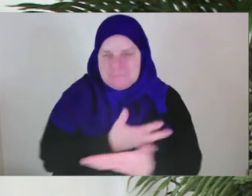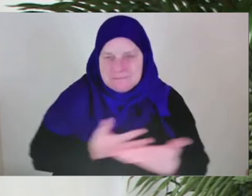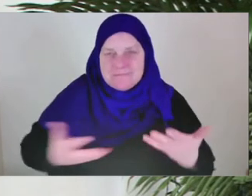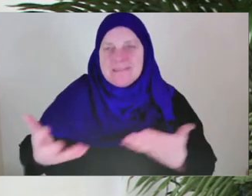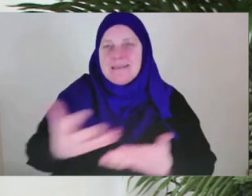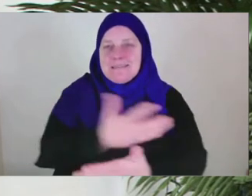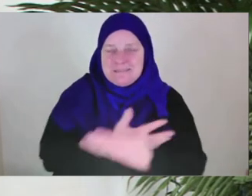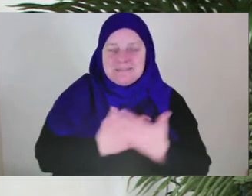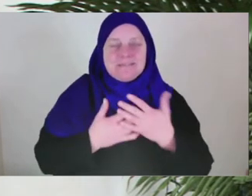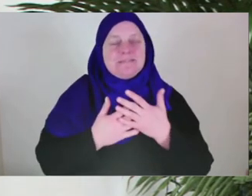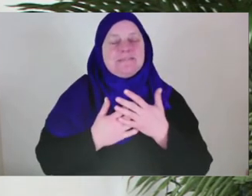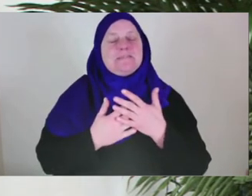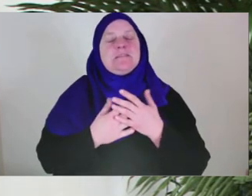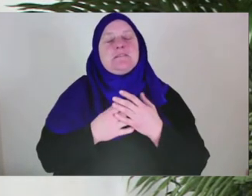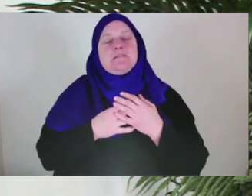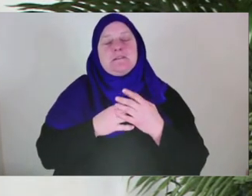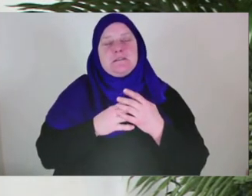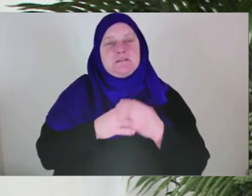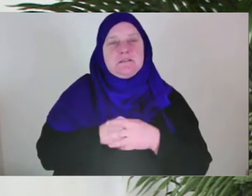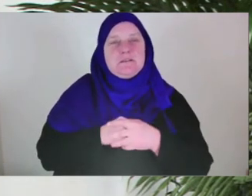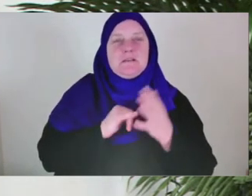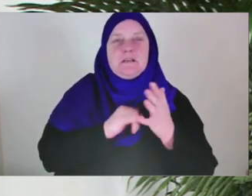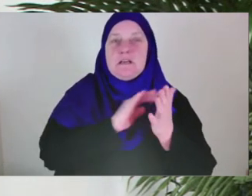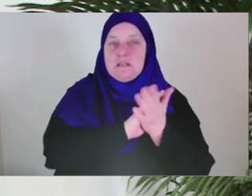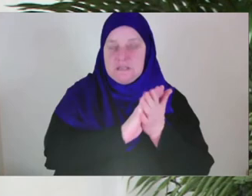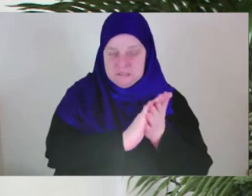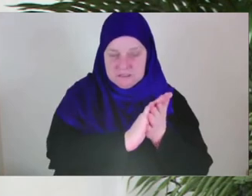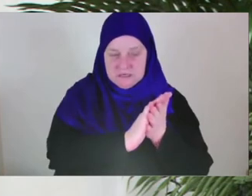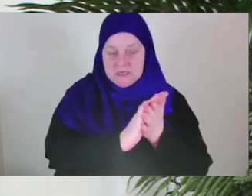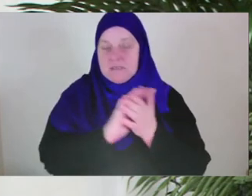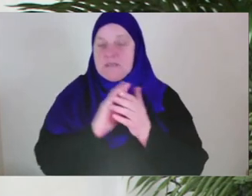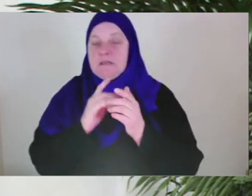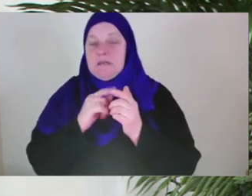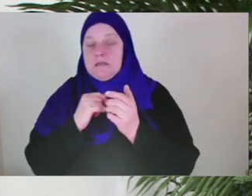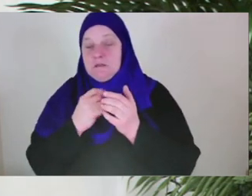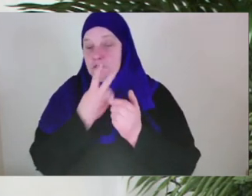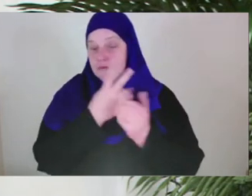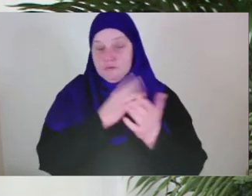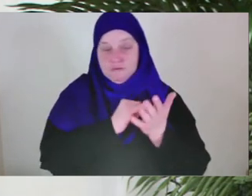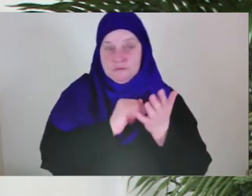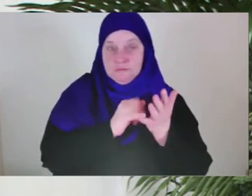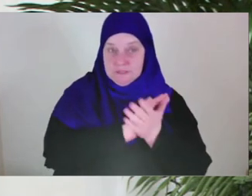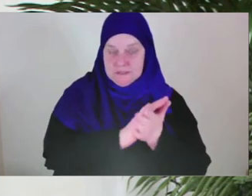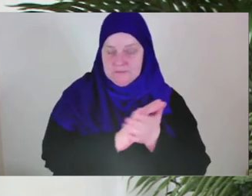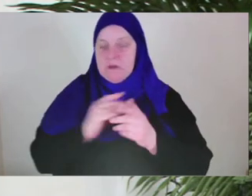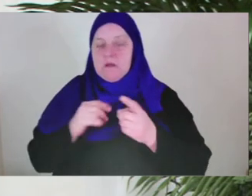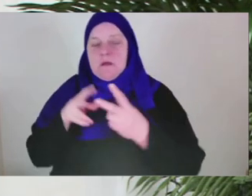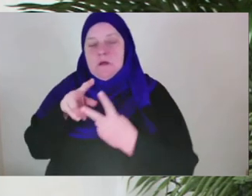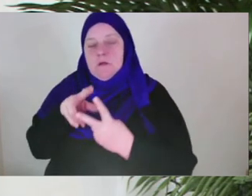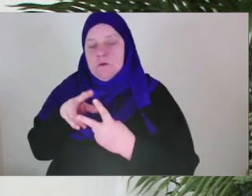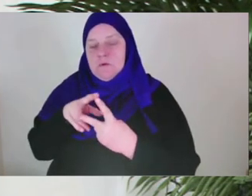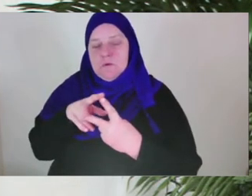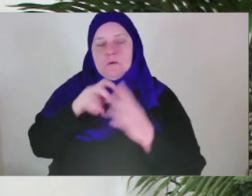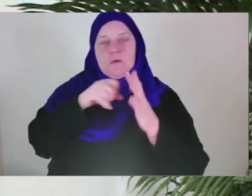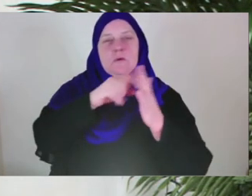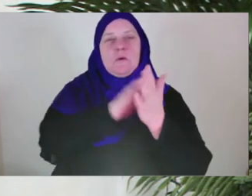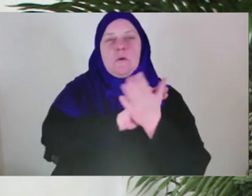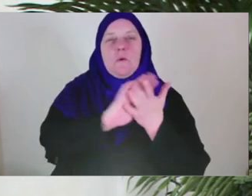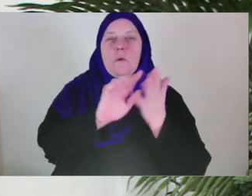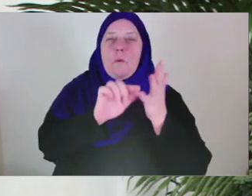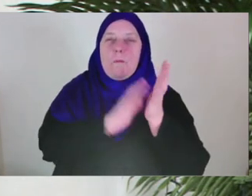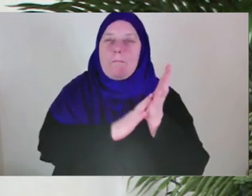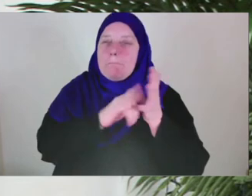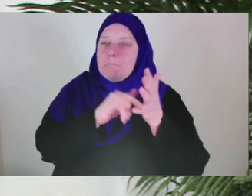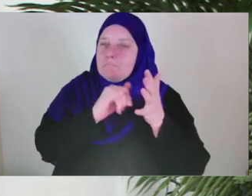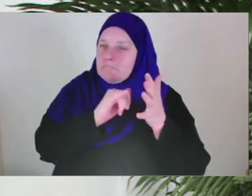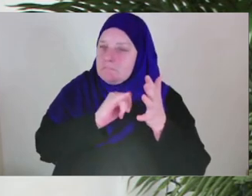about the importance of Khums and Zakat. These are two often poorly understood and sometimes